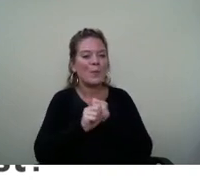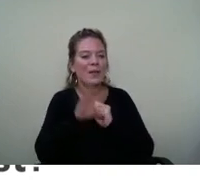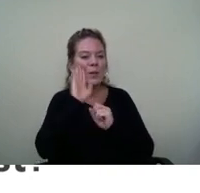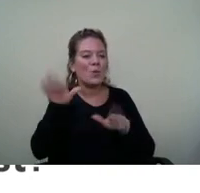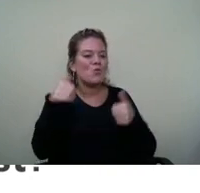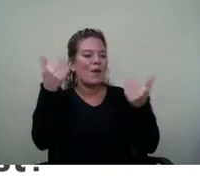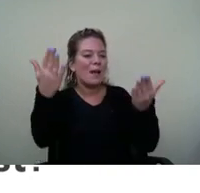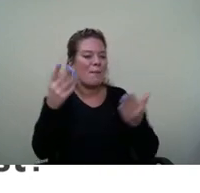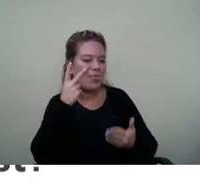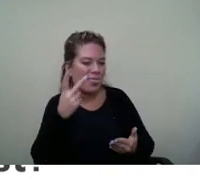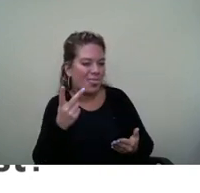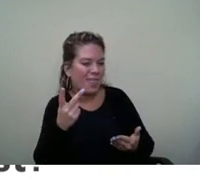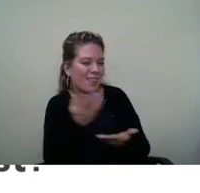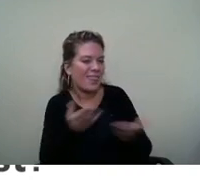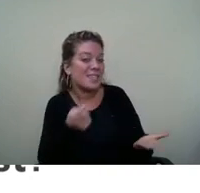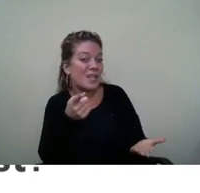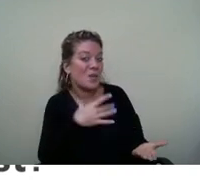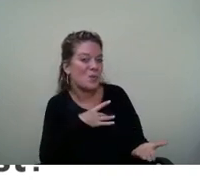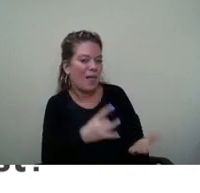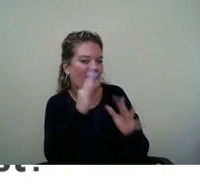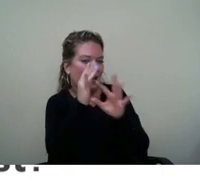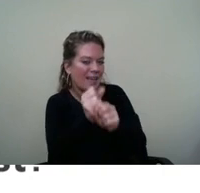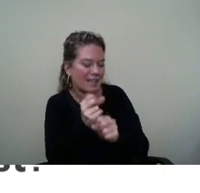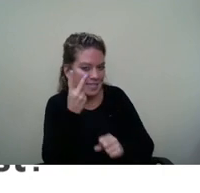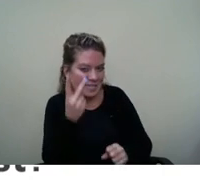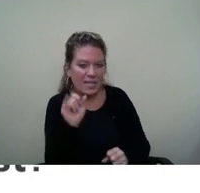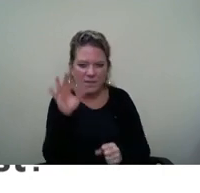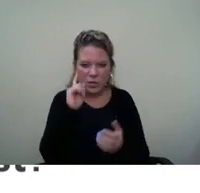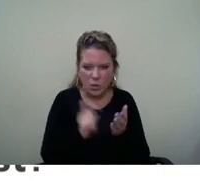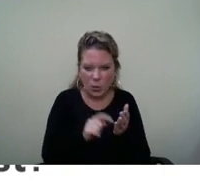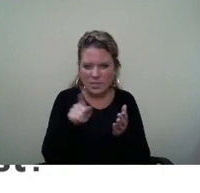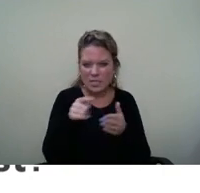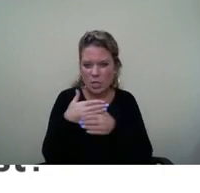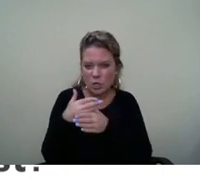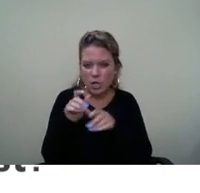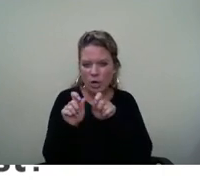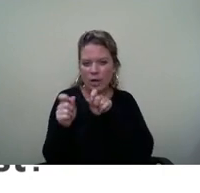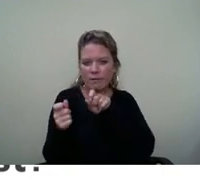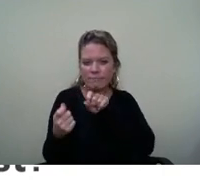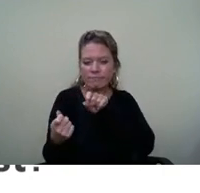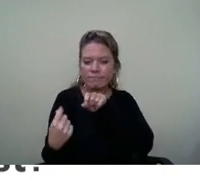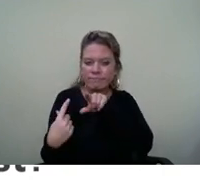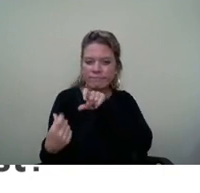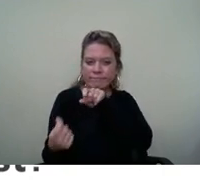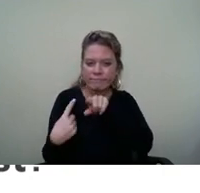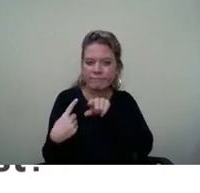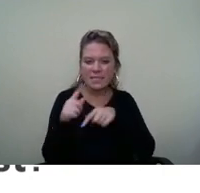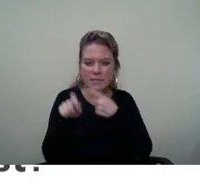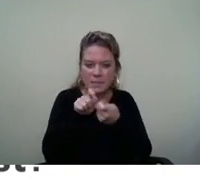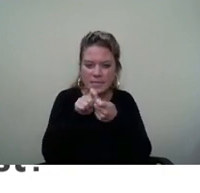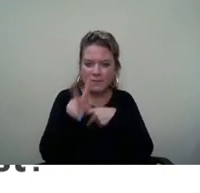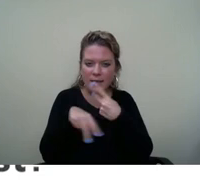that you want to see. So if it notices that you're sharing information of a certain kind or content of a certain kind, it's